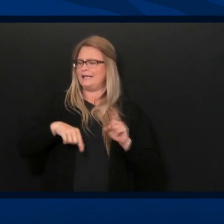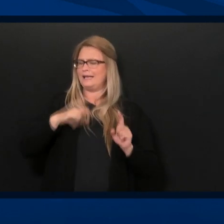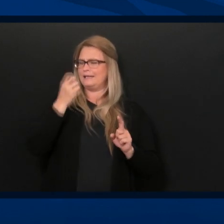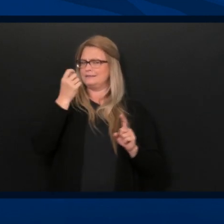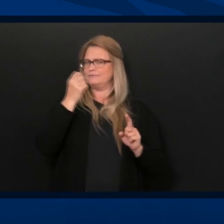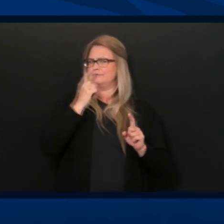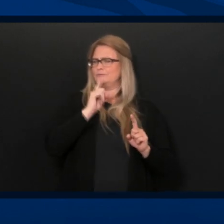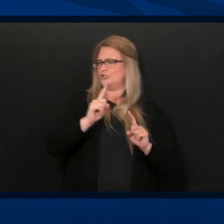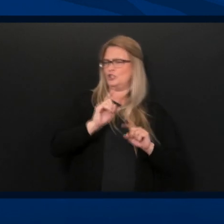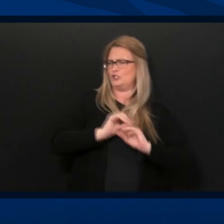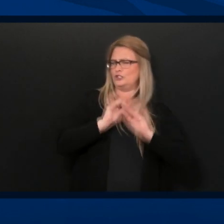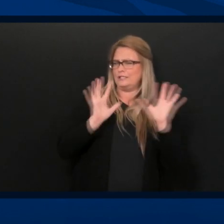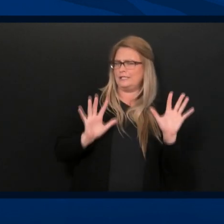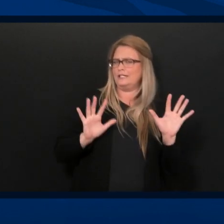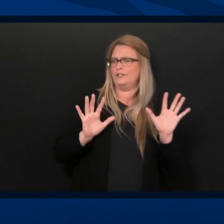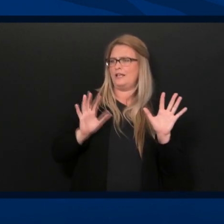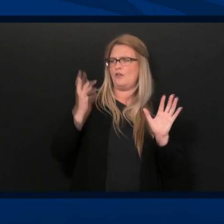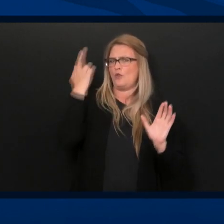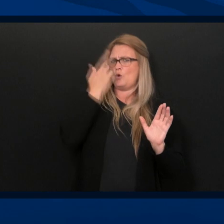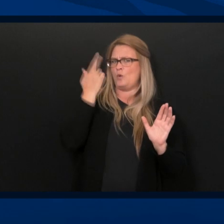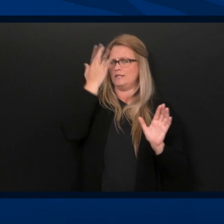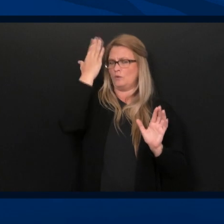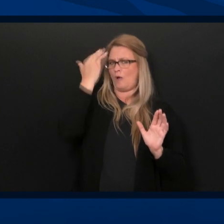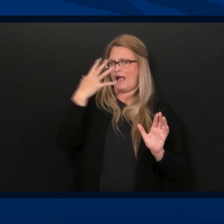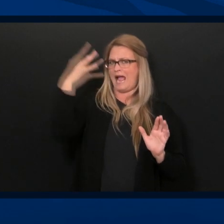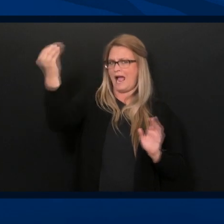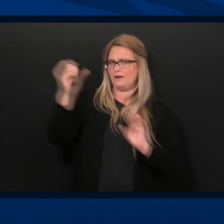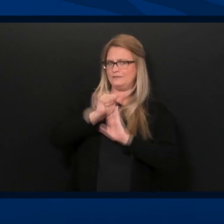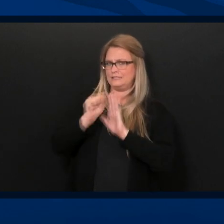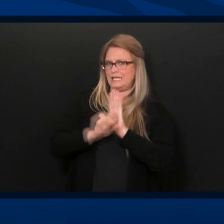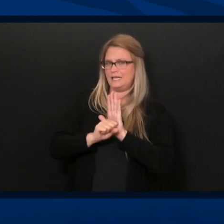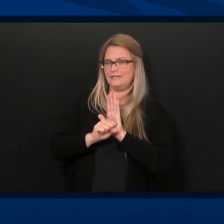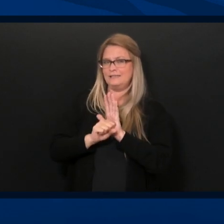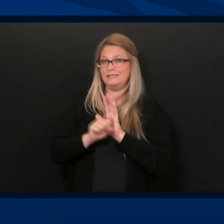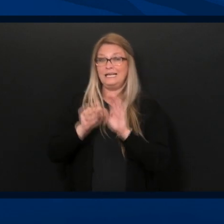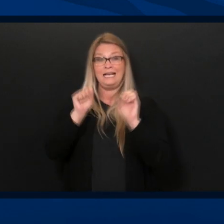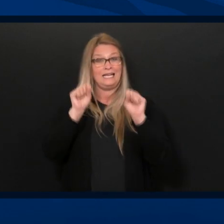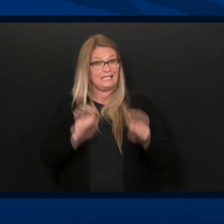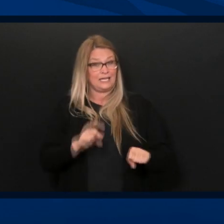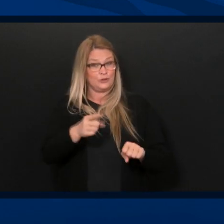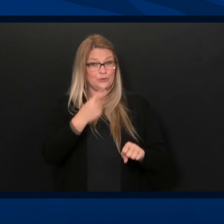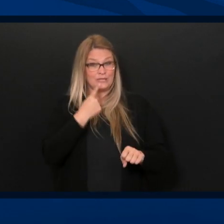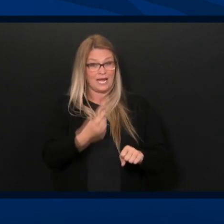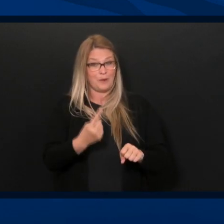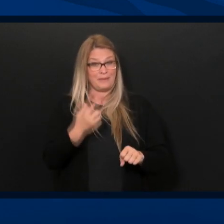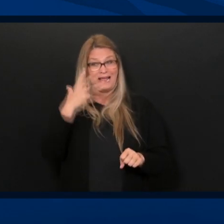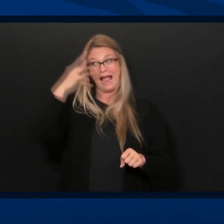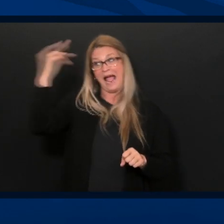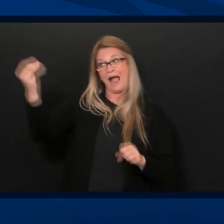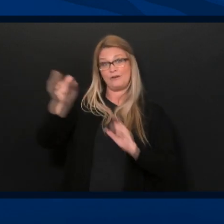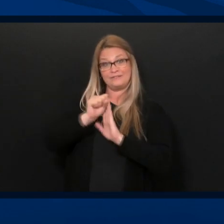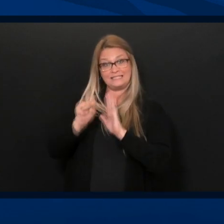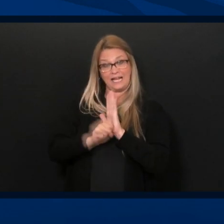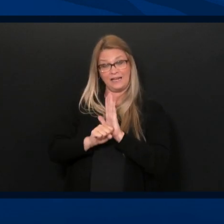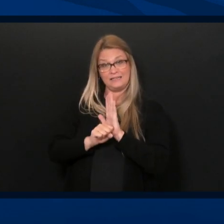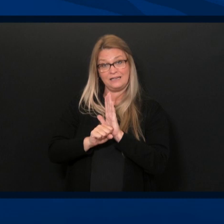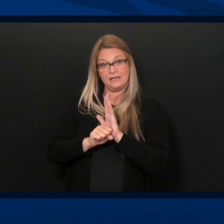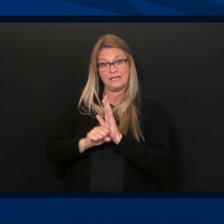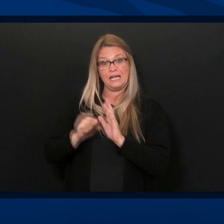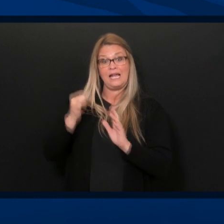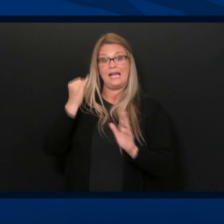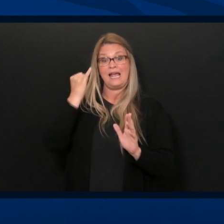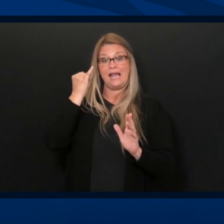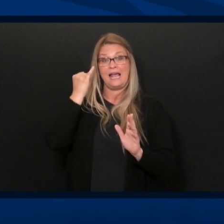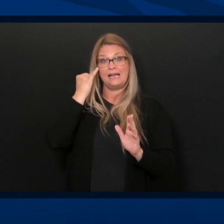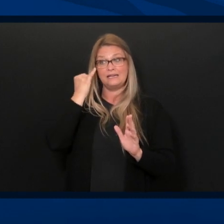are giving me different reasons for them being out of state. Can you tell me why these kids were out of state? And if they were out of state